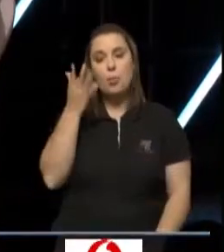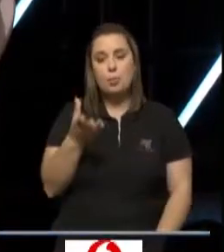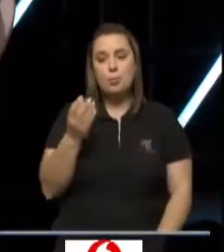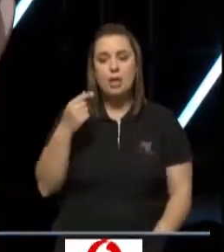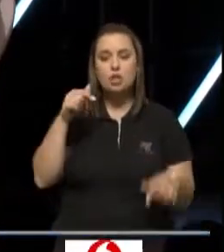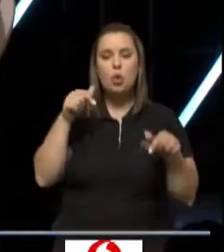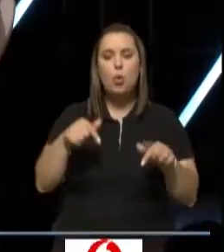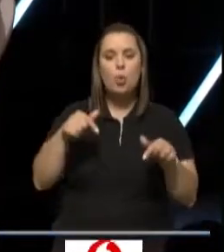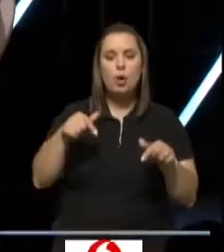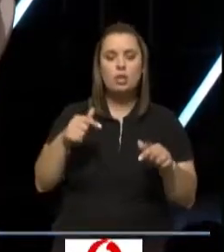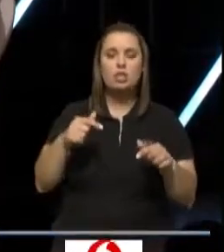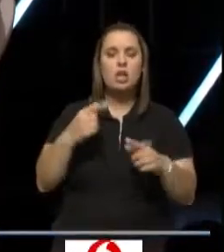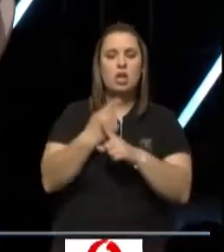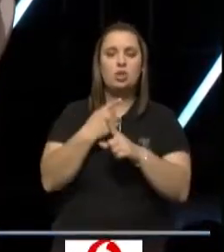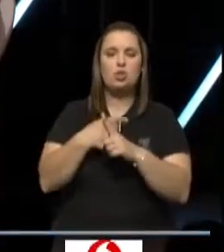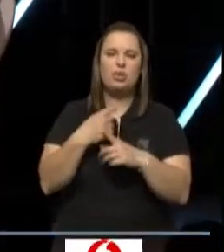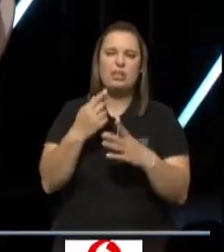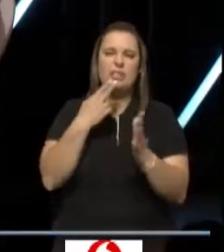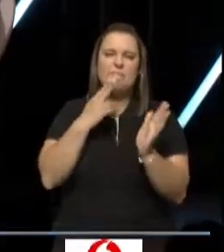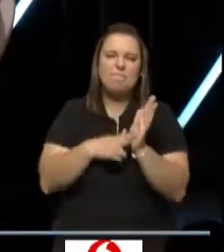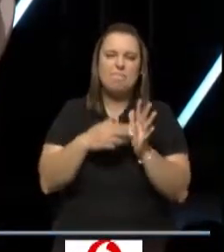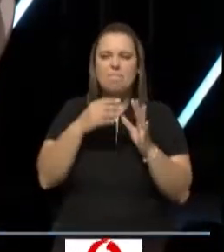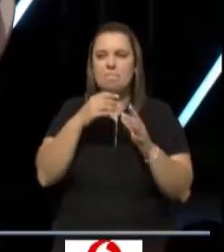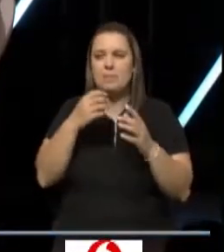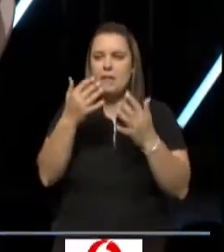I will leave you with another number. I know